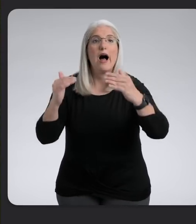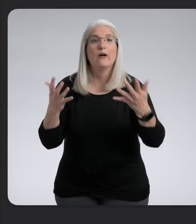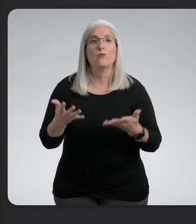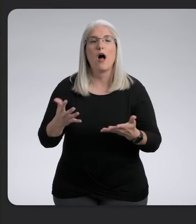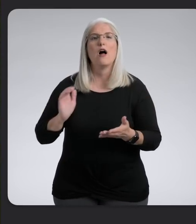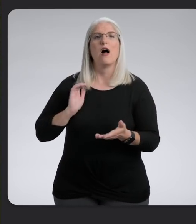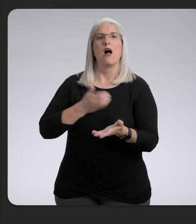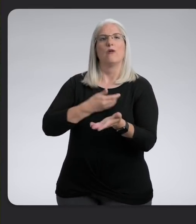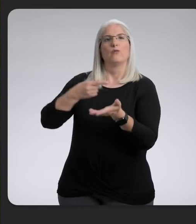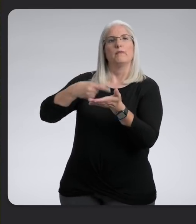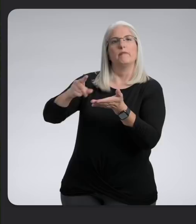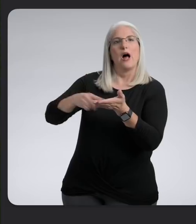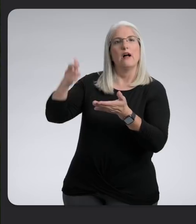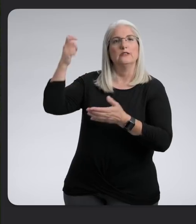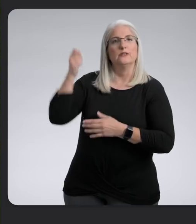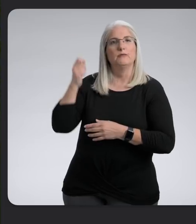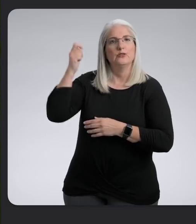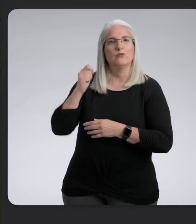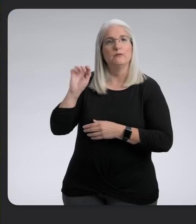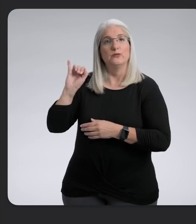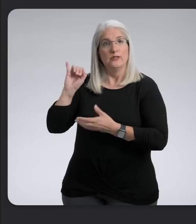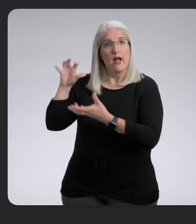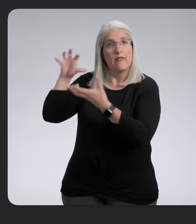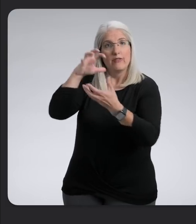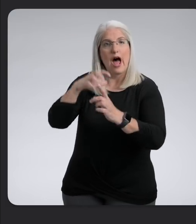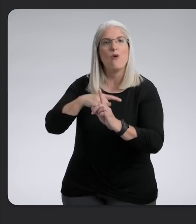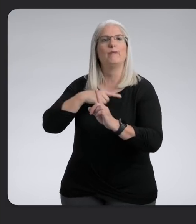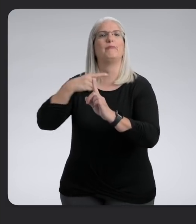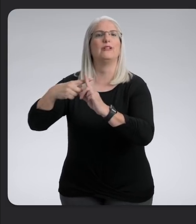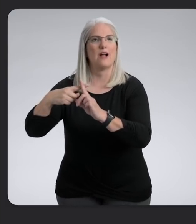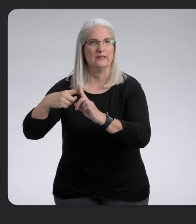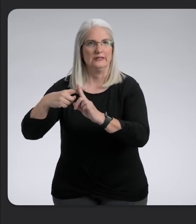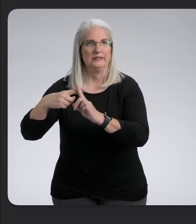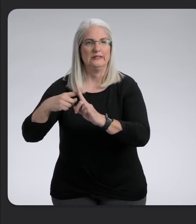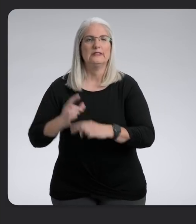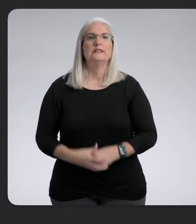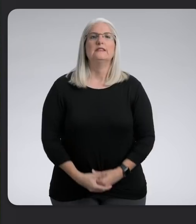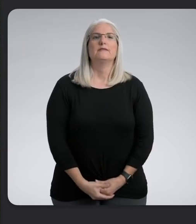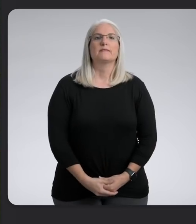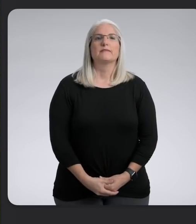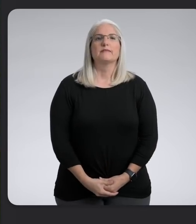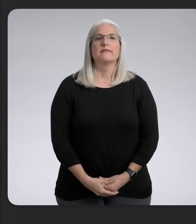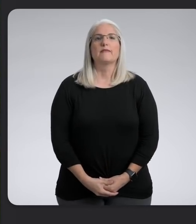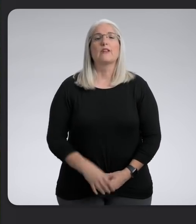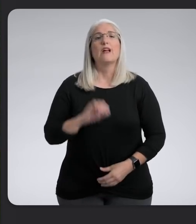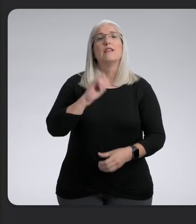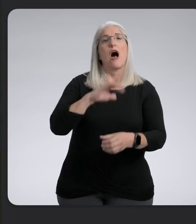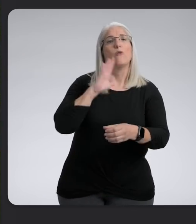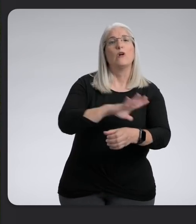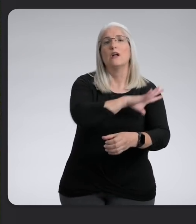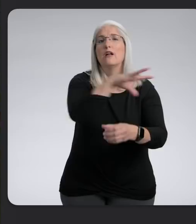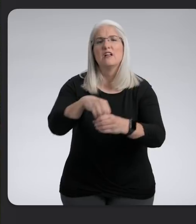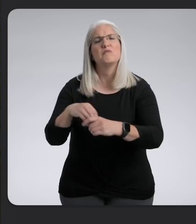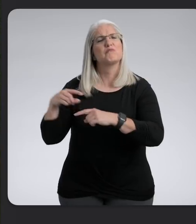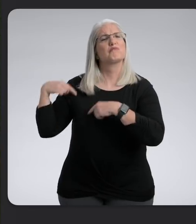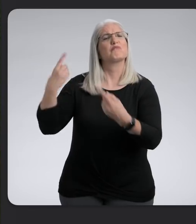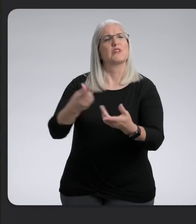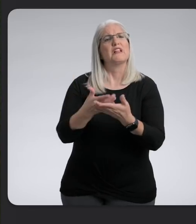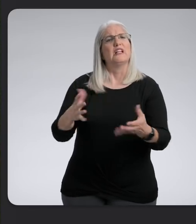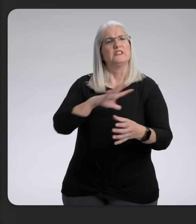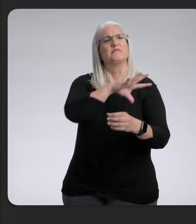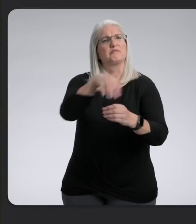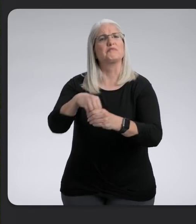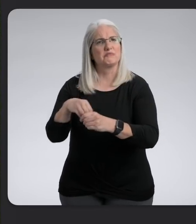We're upgrading our paid subscription to something that we call iCloud Plus. iCloud Plus combines everything you love about